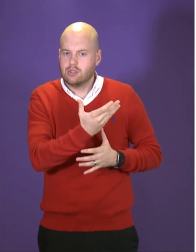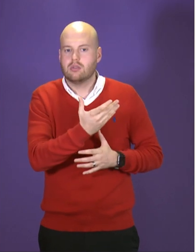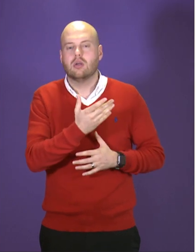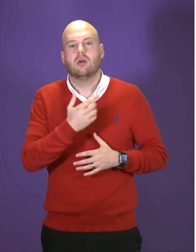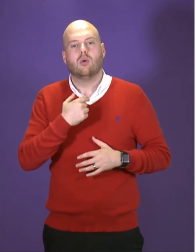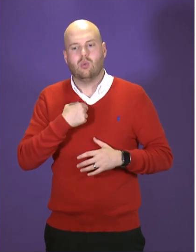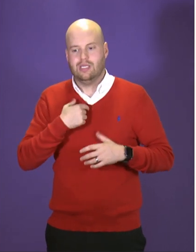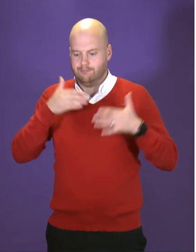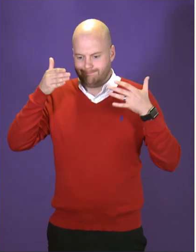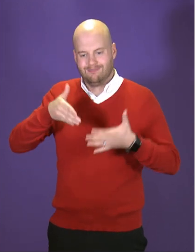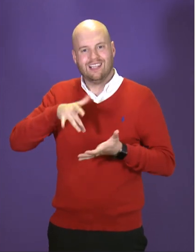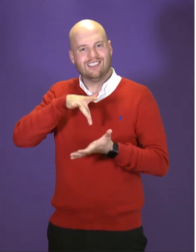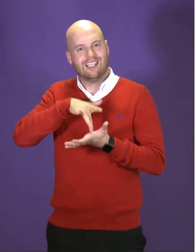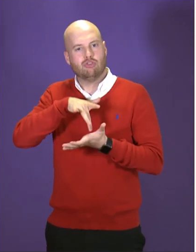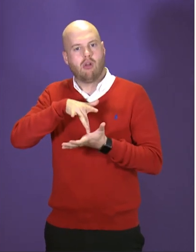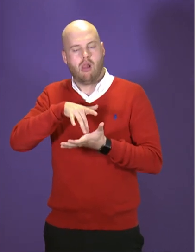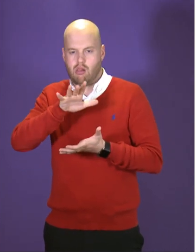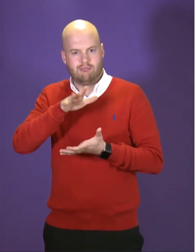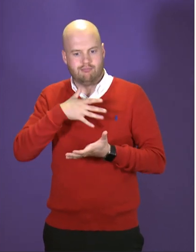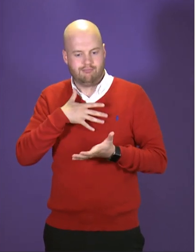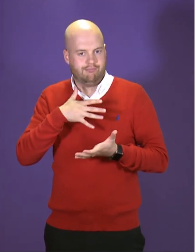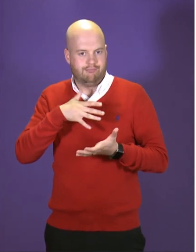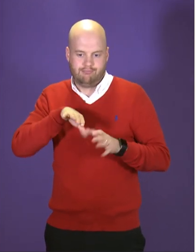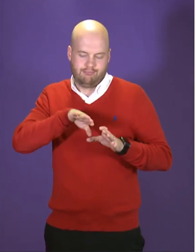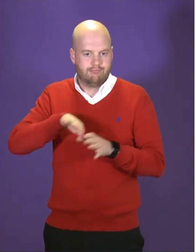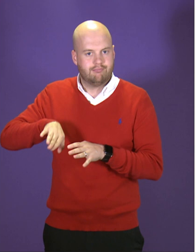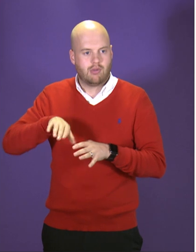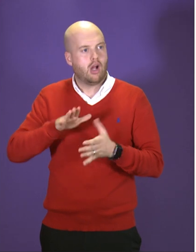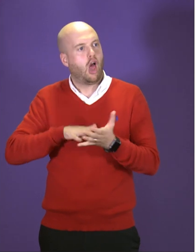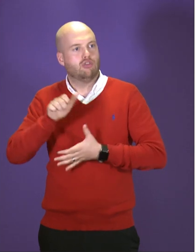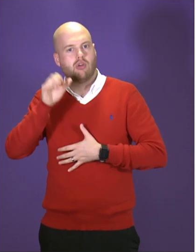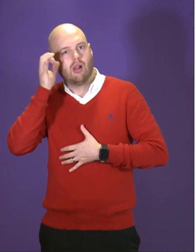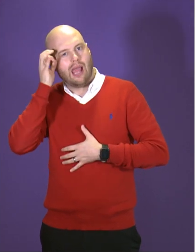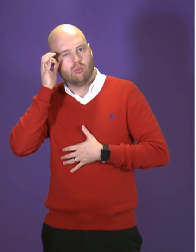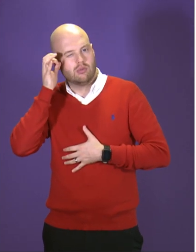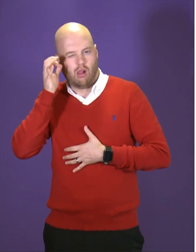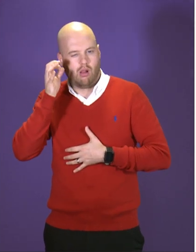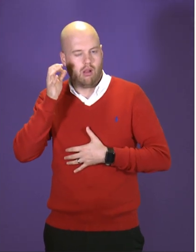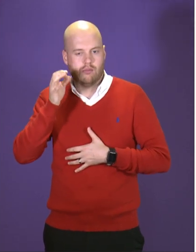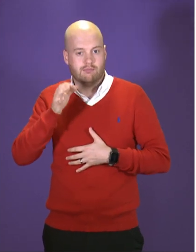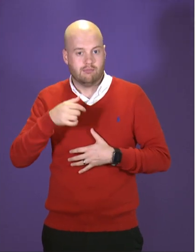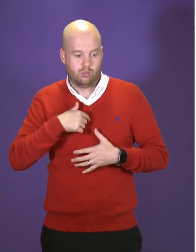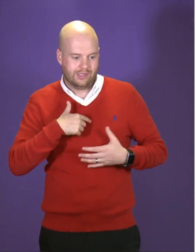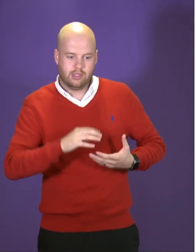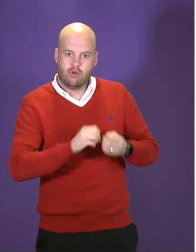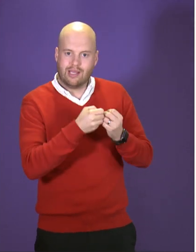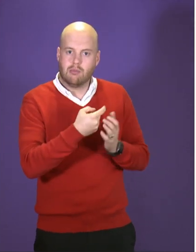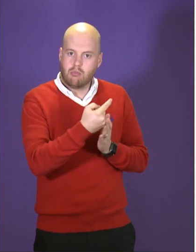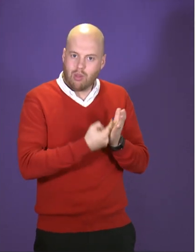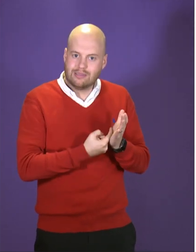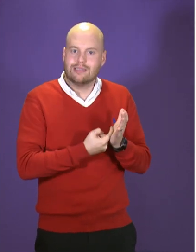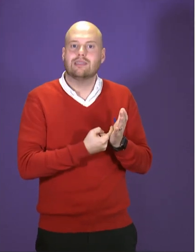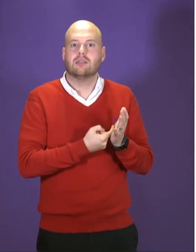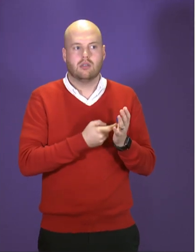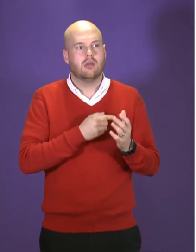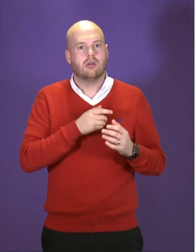decentralizing so-called cultural council, which is a cultural policy implementation